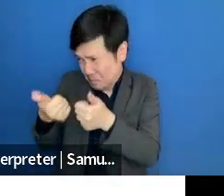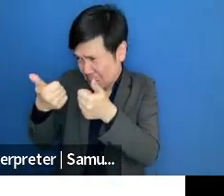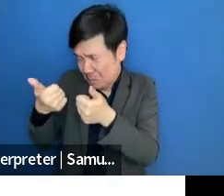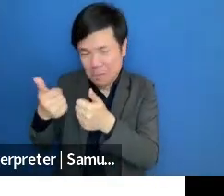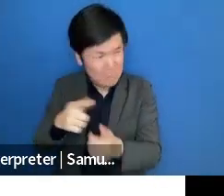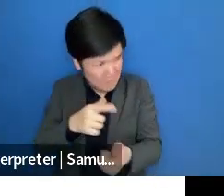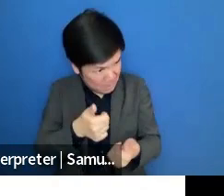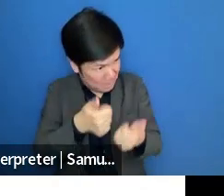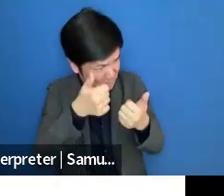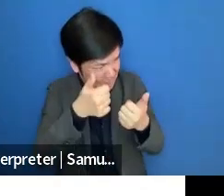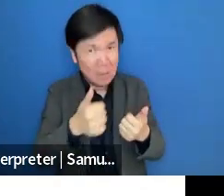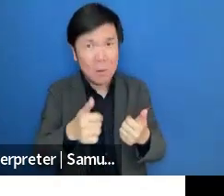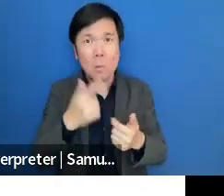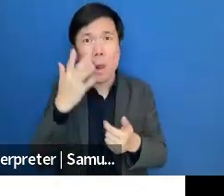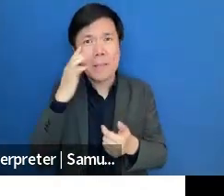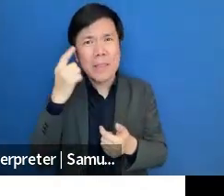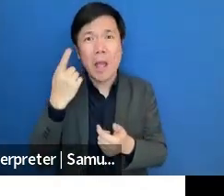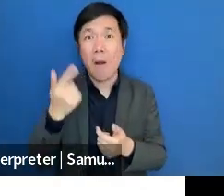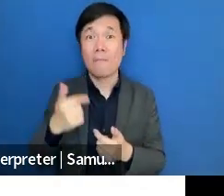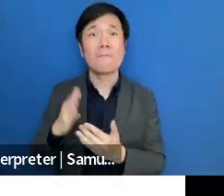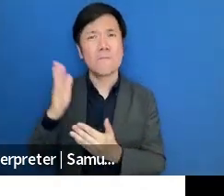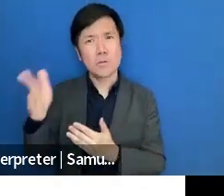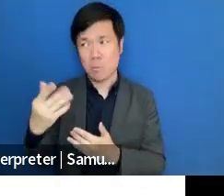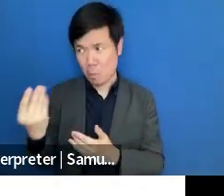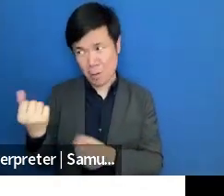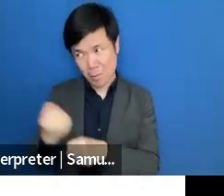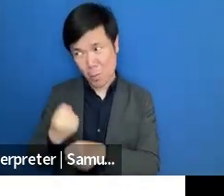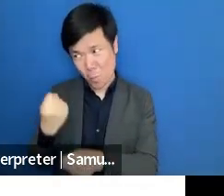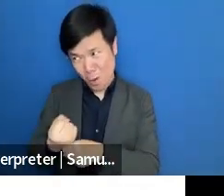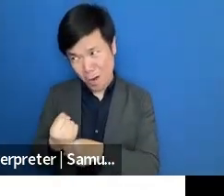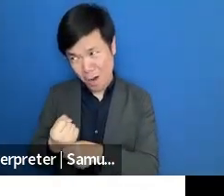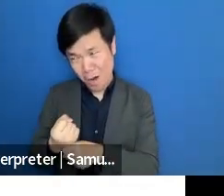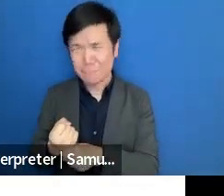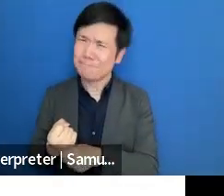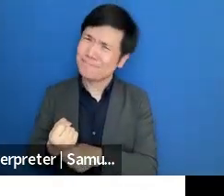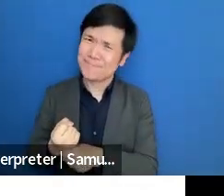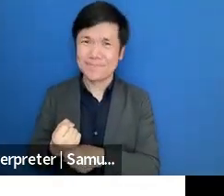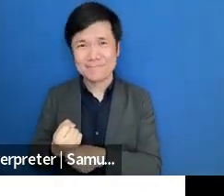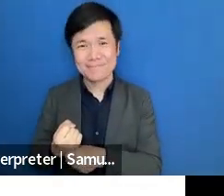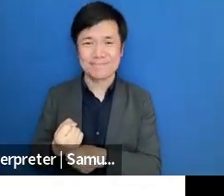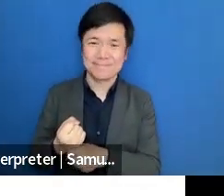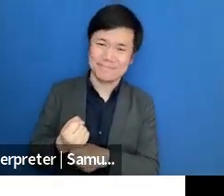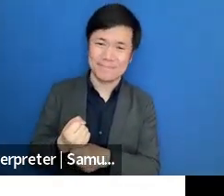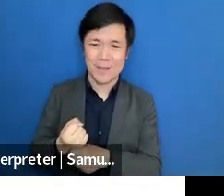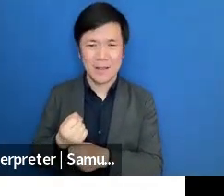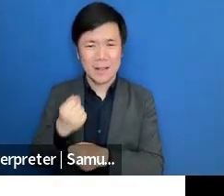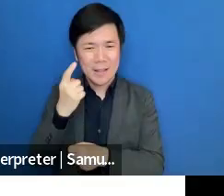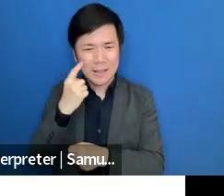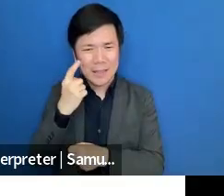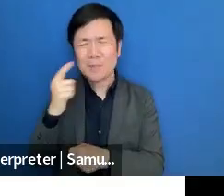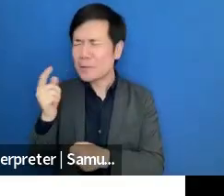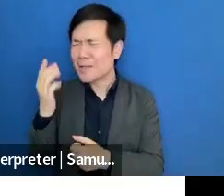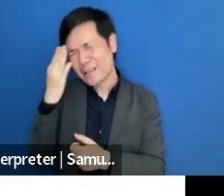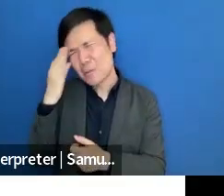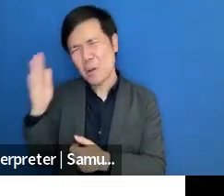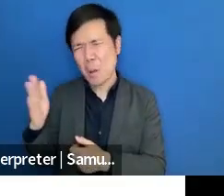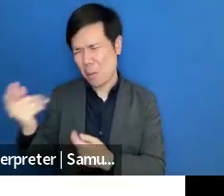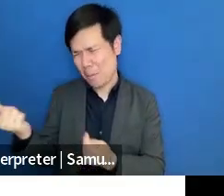often prioritize income-generating activities, which is understandable given the widespread poverty in the